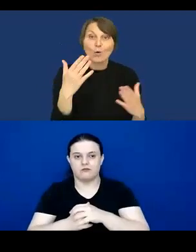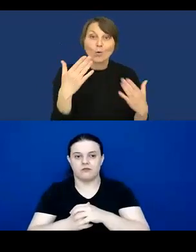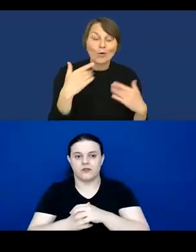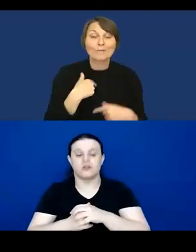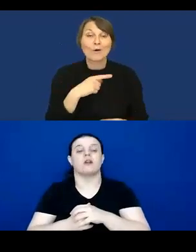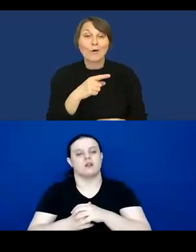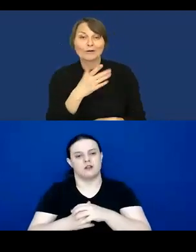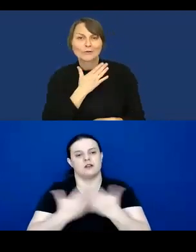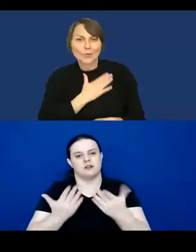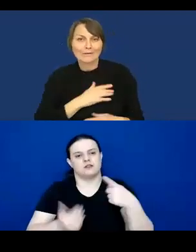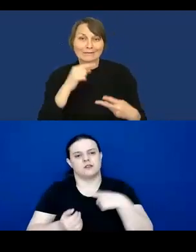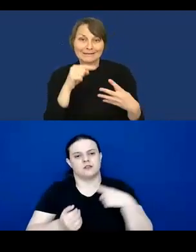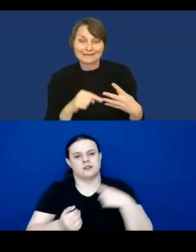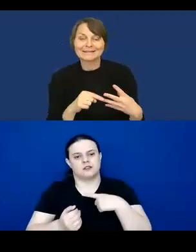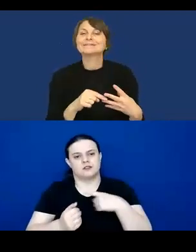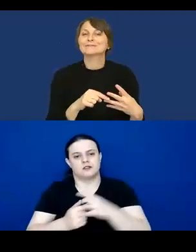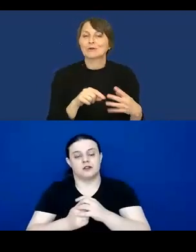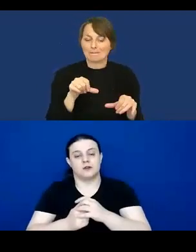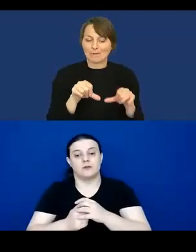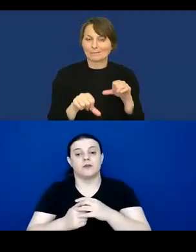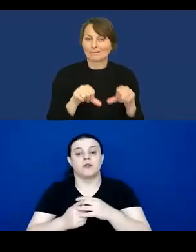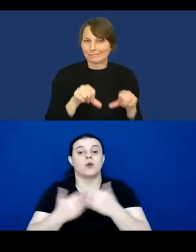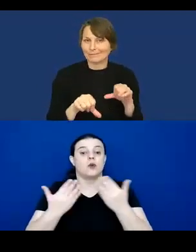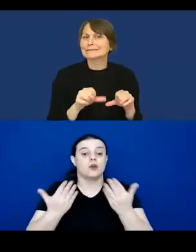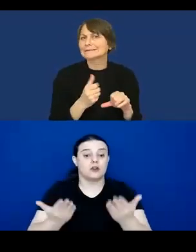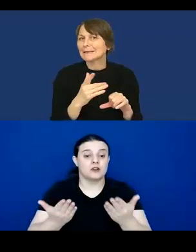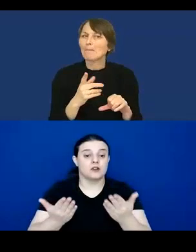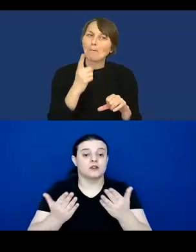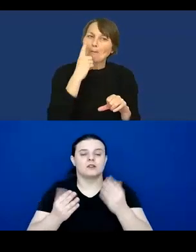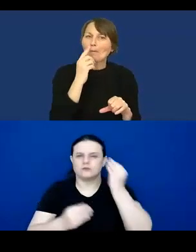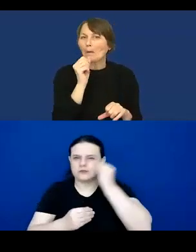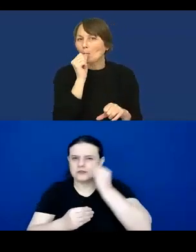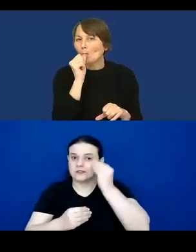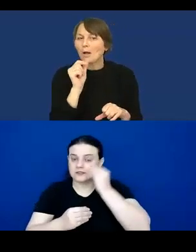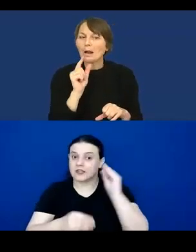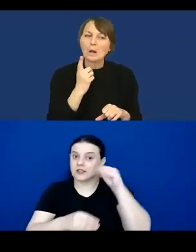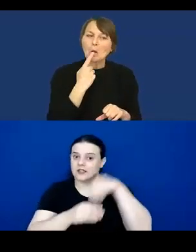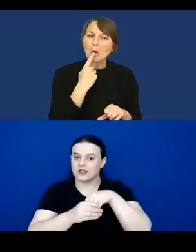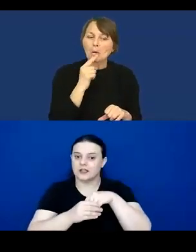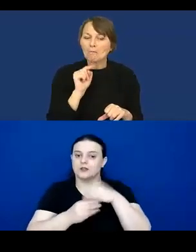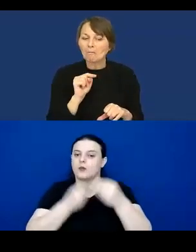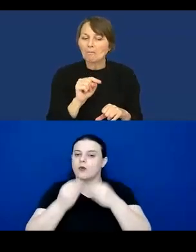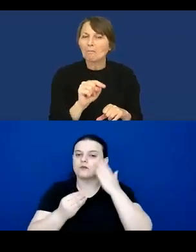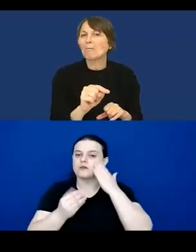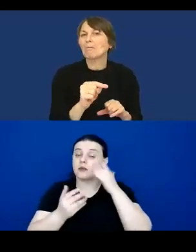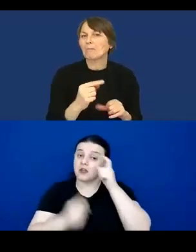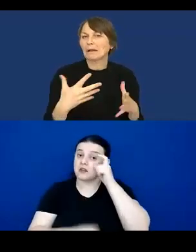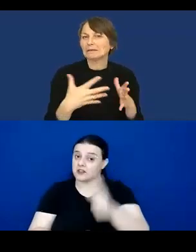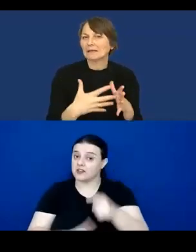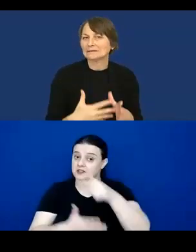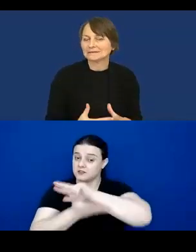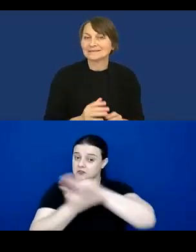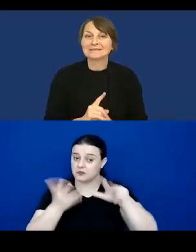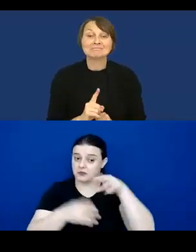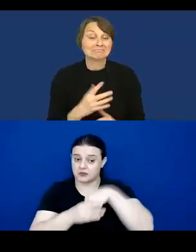to be there, things like that. So there have been some pilot experiments in that direction that are interesting.